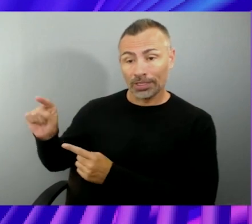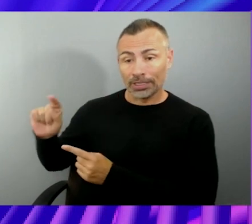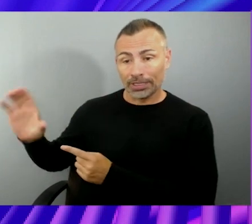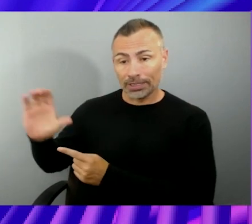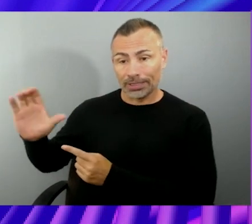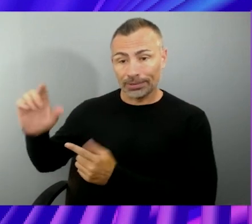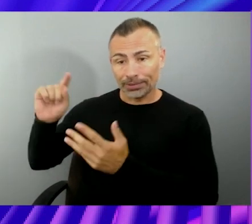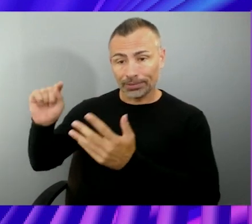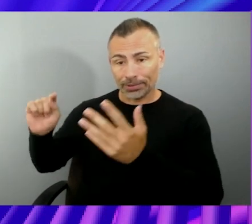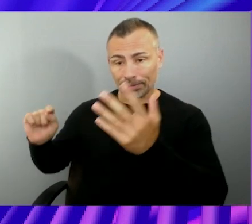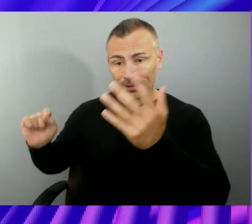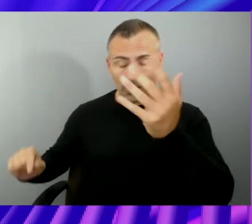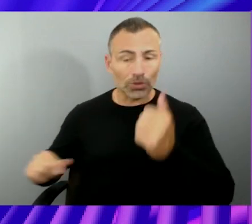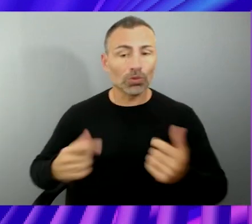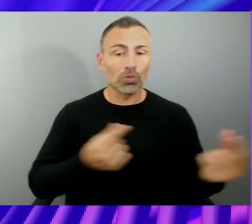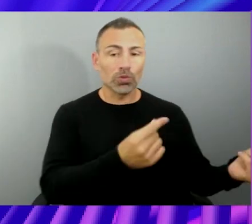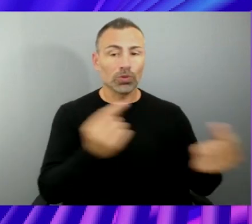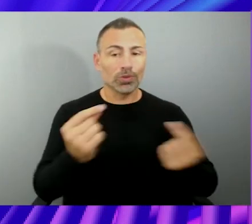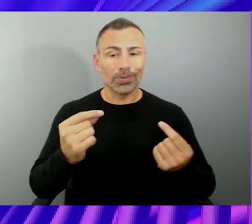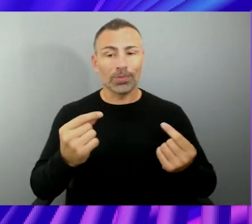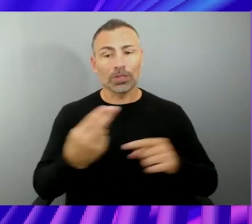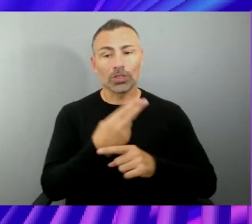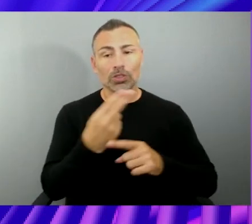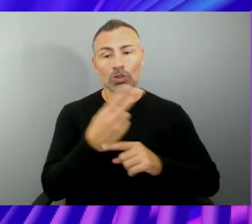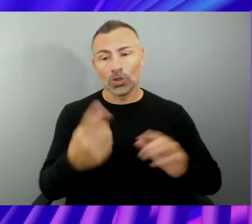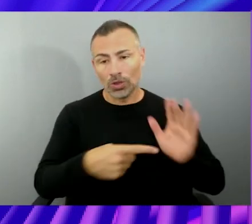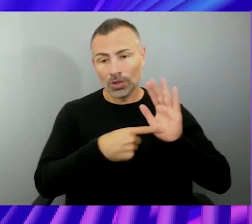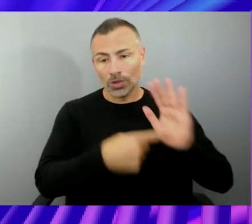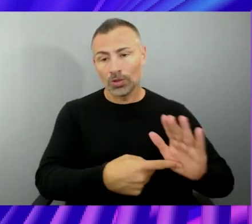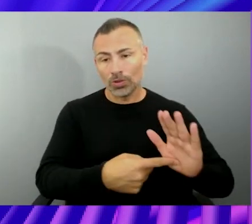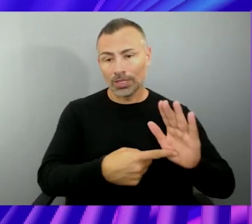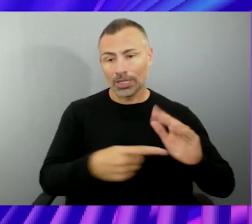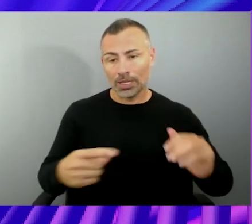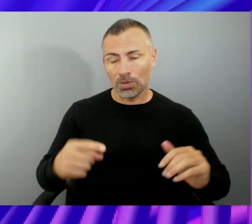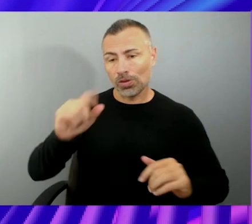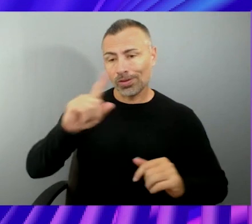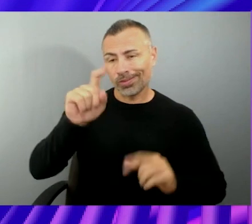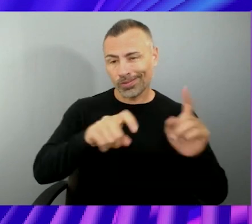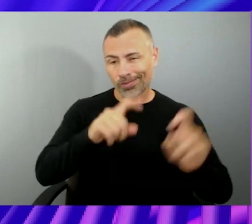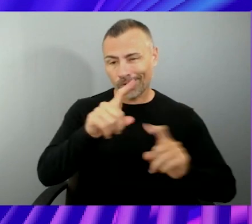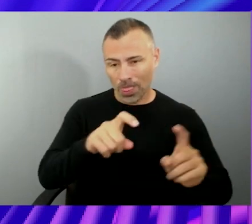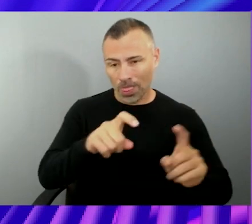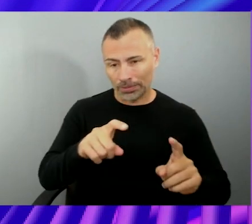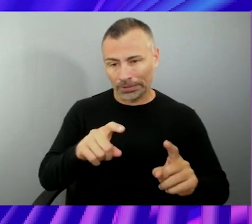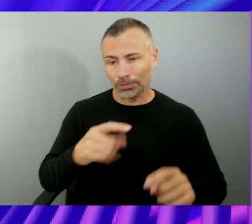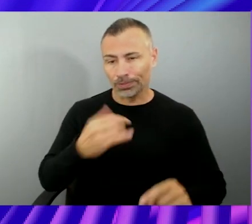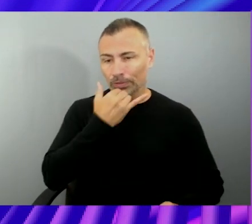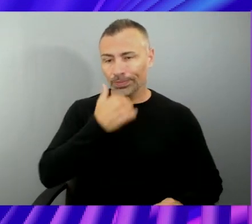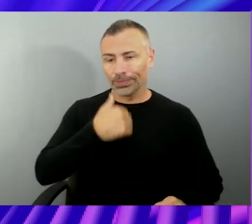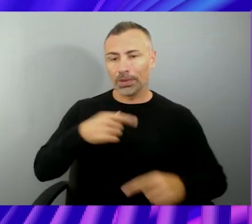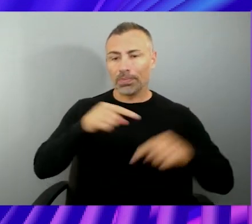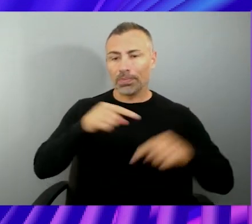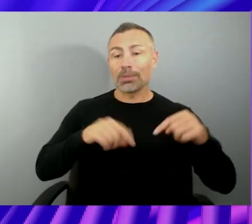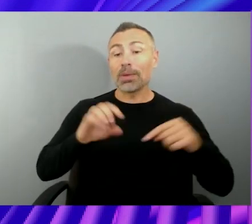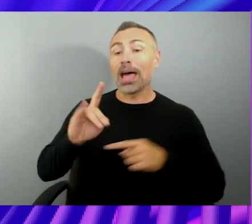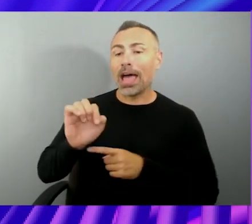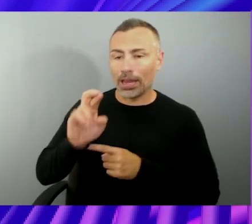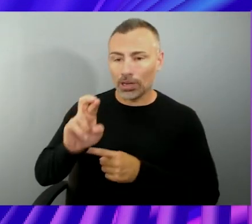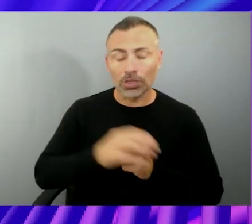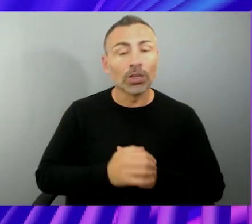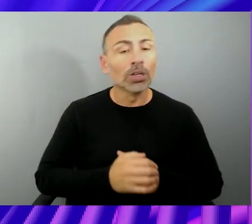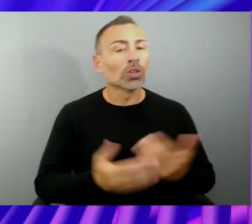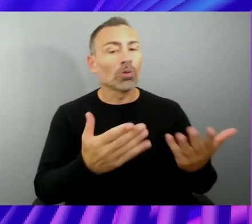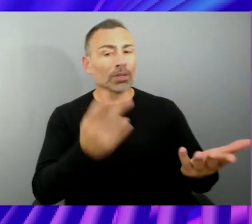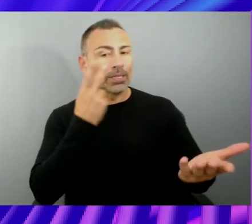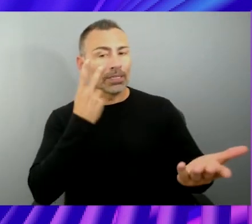and, whoops, editor, if I get the right tab. And you'll see right here, I am using one of our demo queries for CloudTrail filtered user activity.